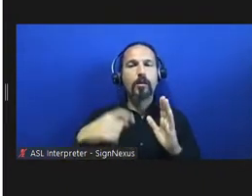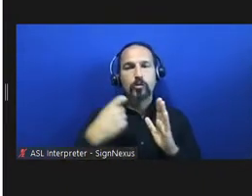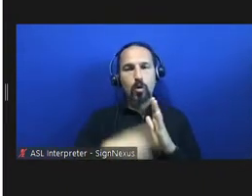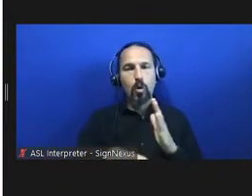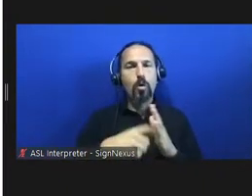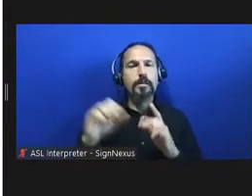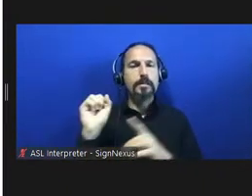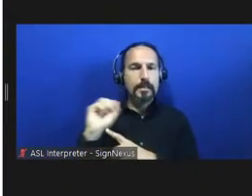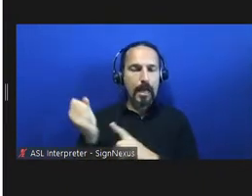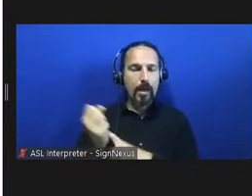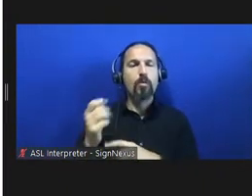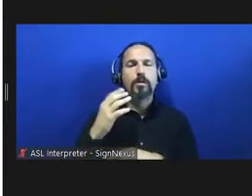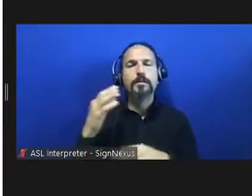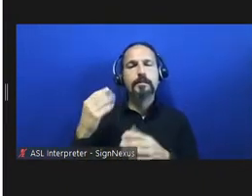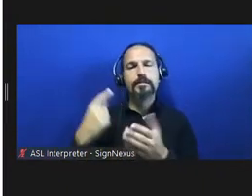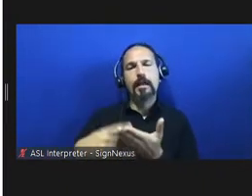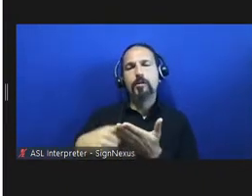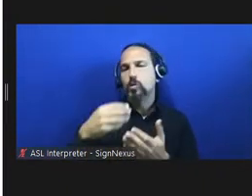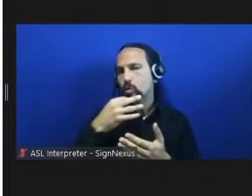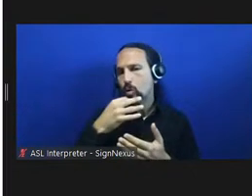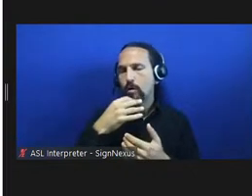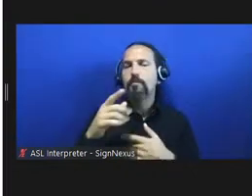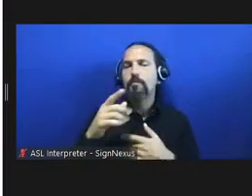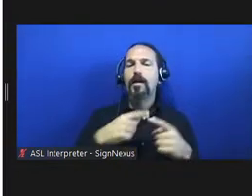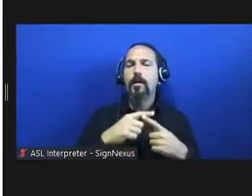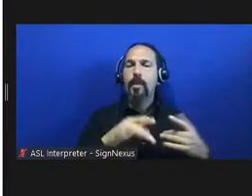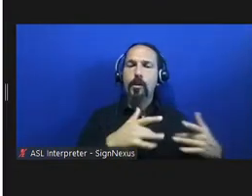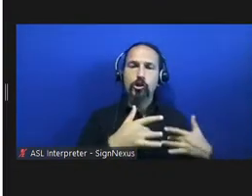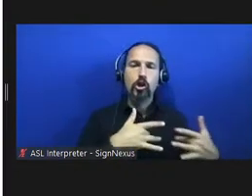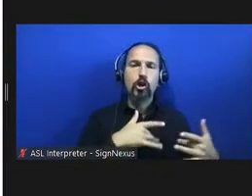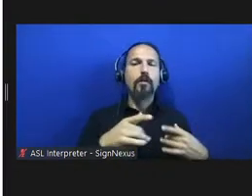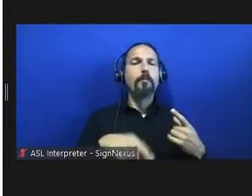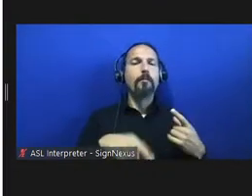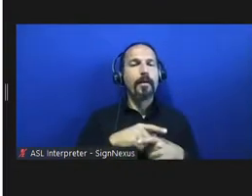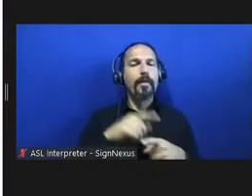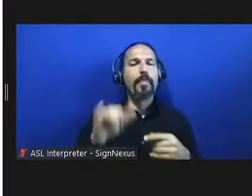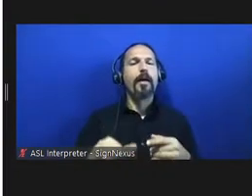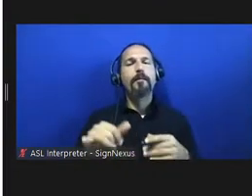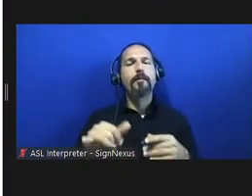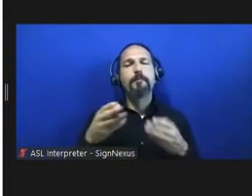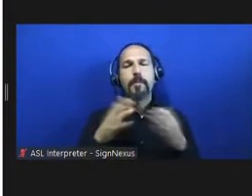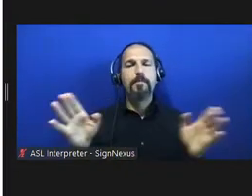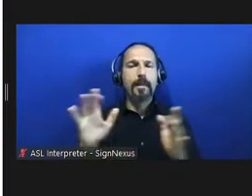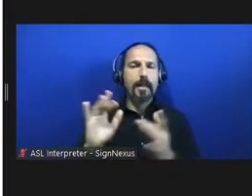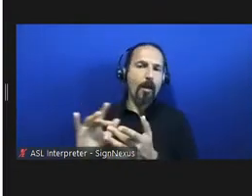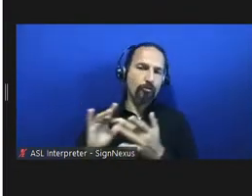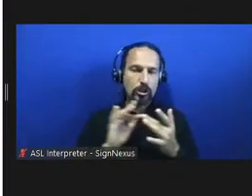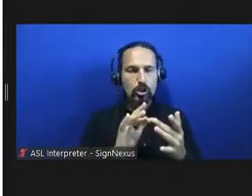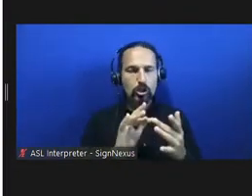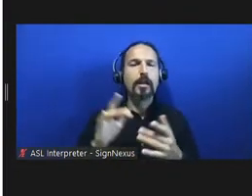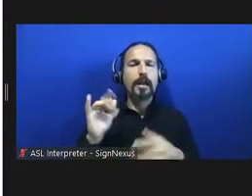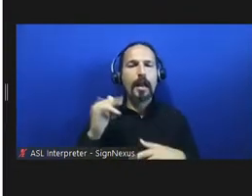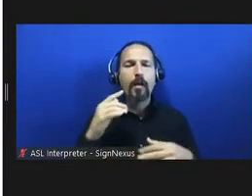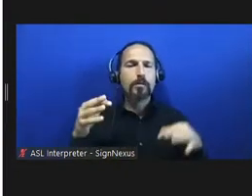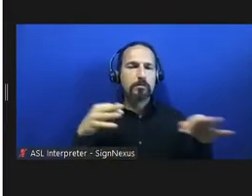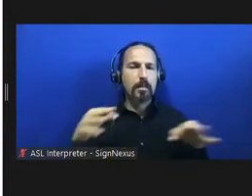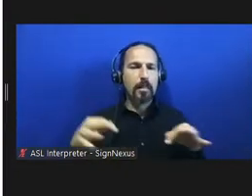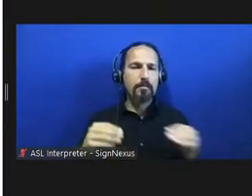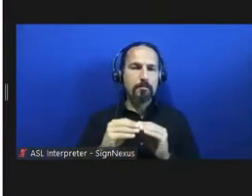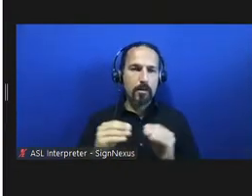which I'll get to shortly as a result of concerns raised during the early public Outreach so let me walk you